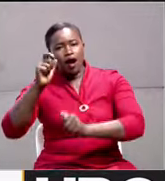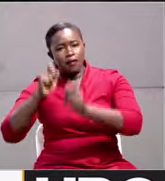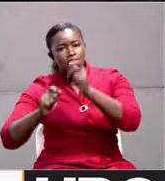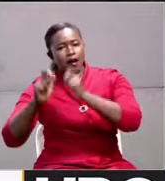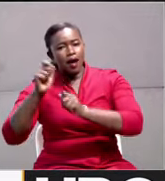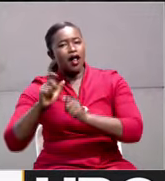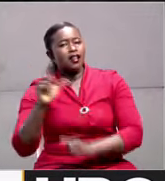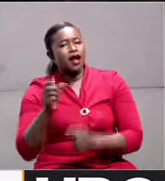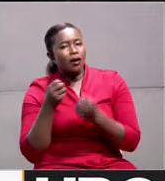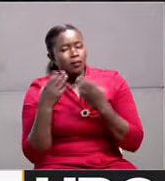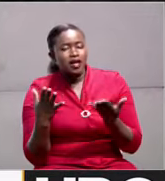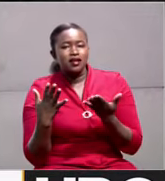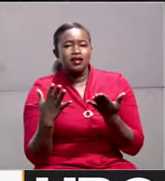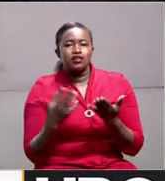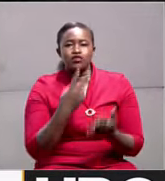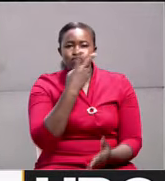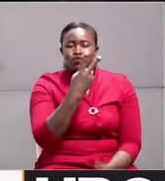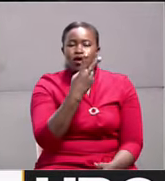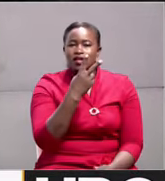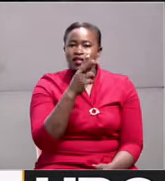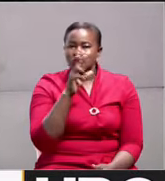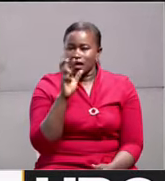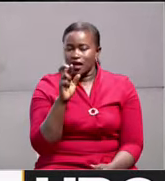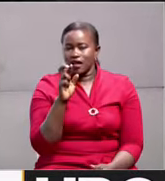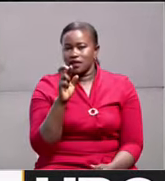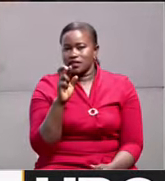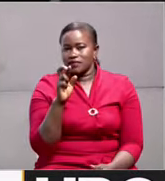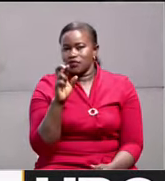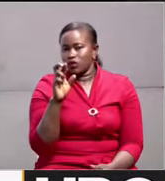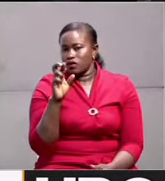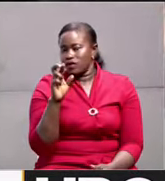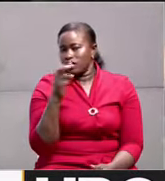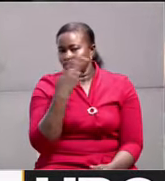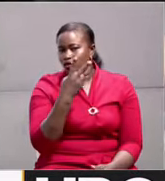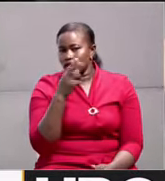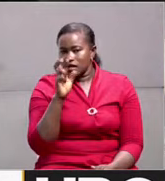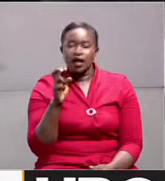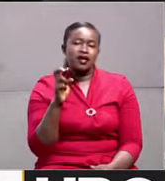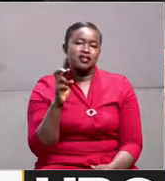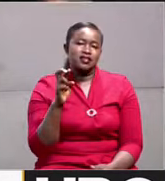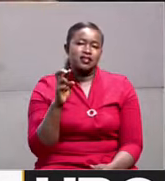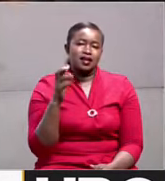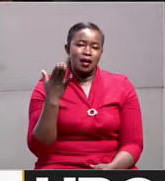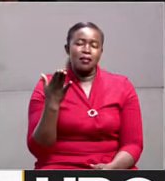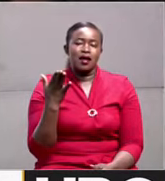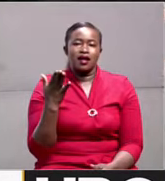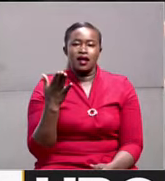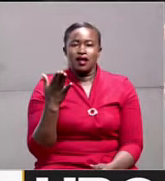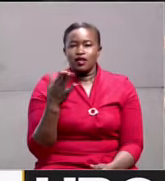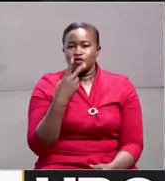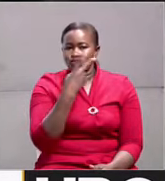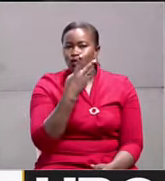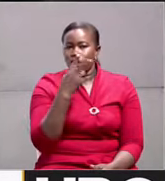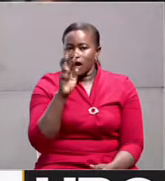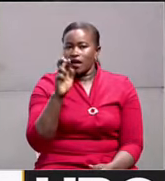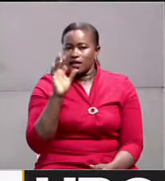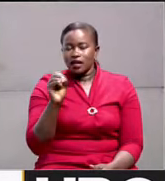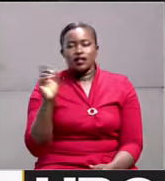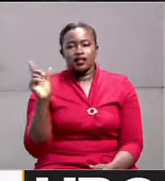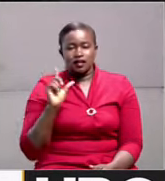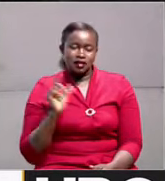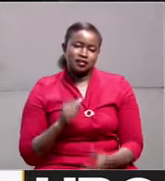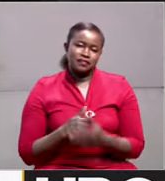kamartazi igana na munana kandi tabe nyingi twareba ngo ruya